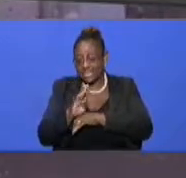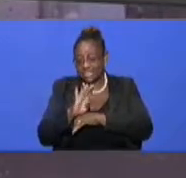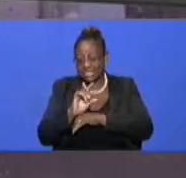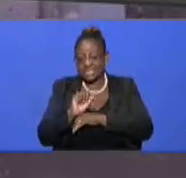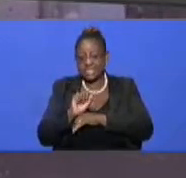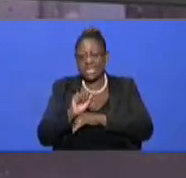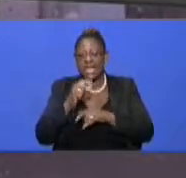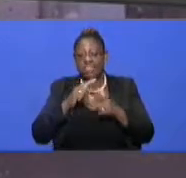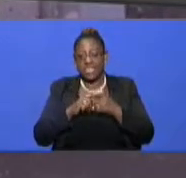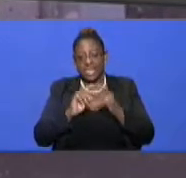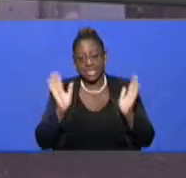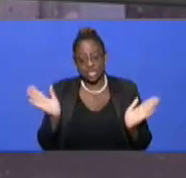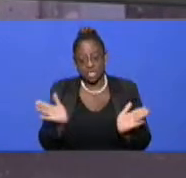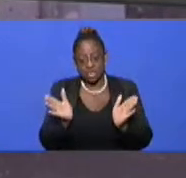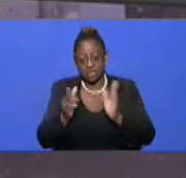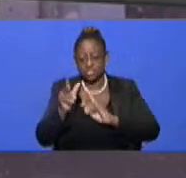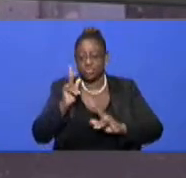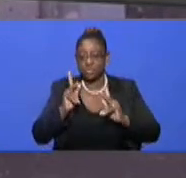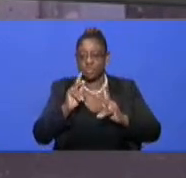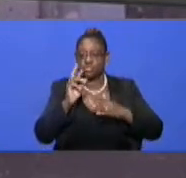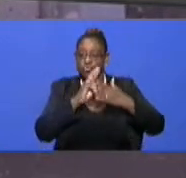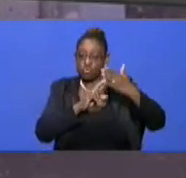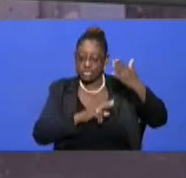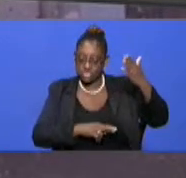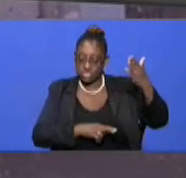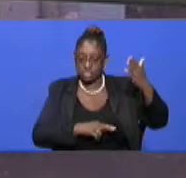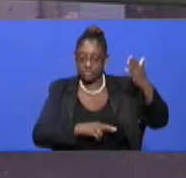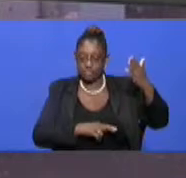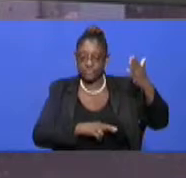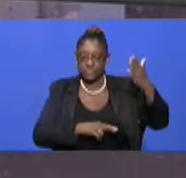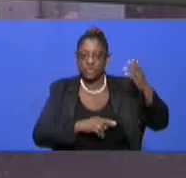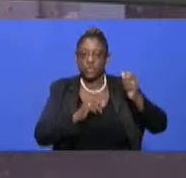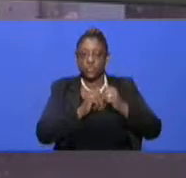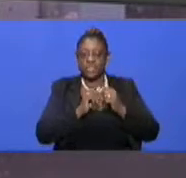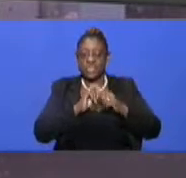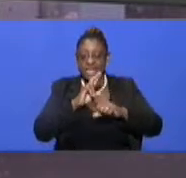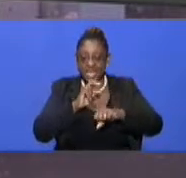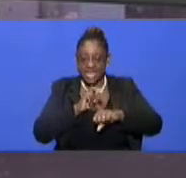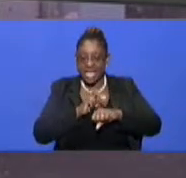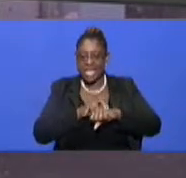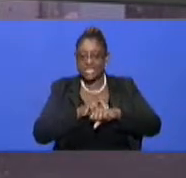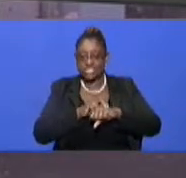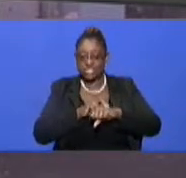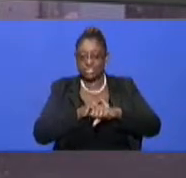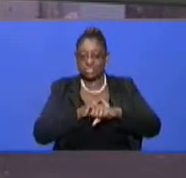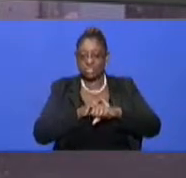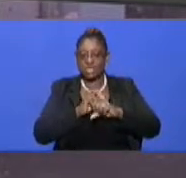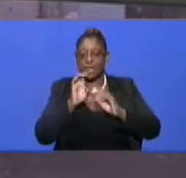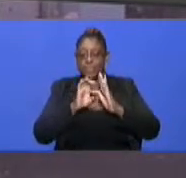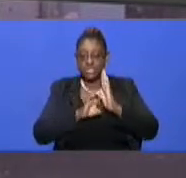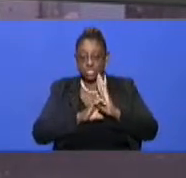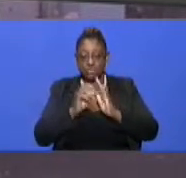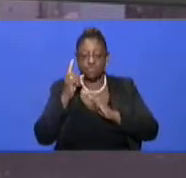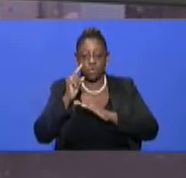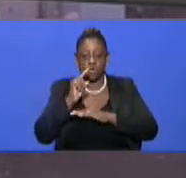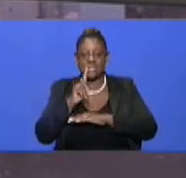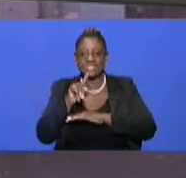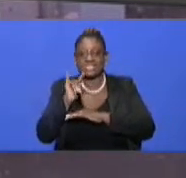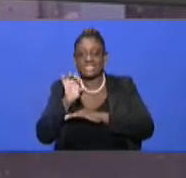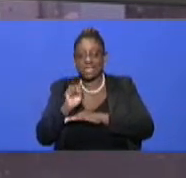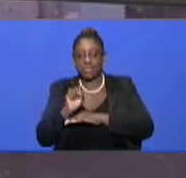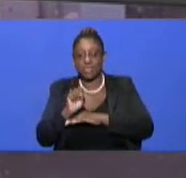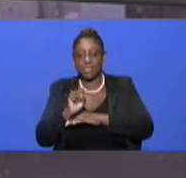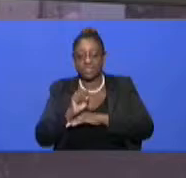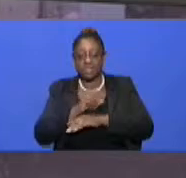Brown, meantime, urges persons to register with the National Commission for Persons with Disabilities. For the Bahamas Tonight,